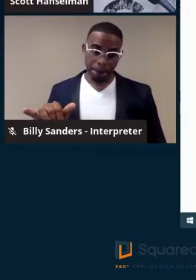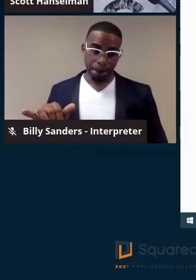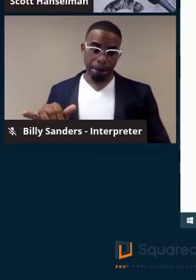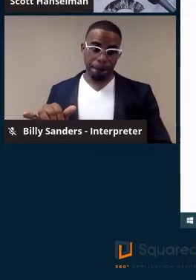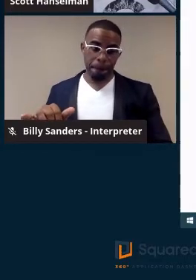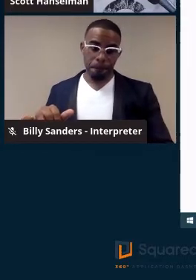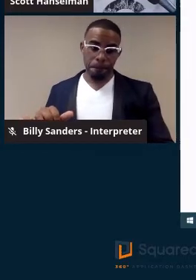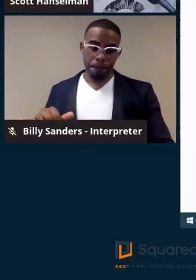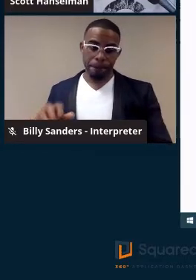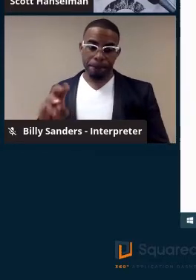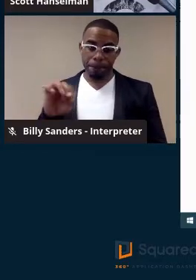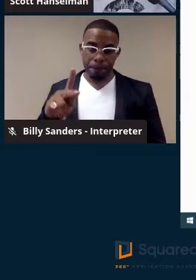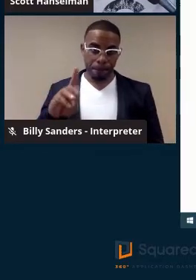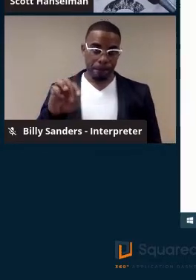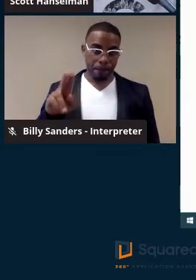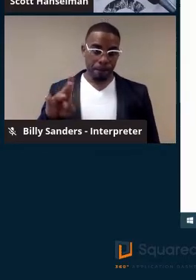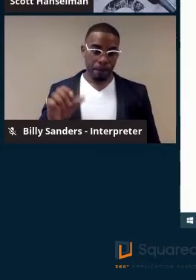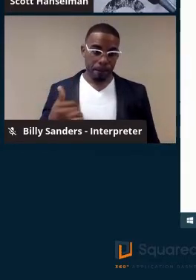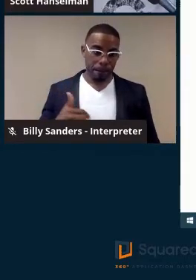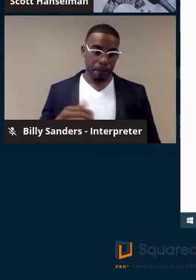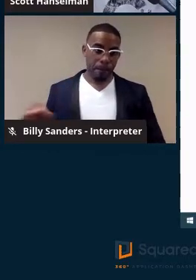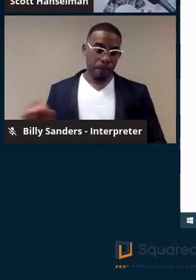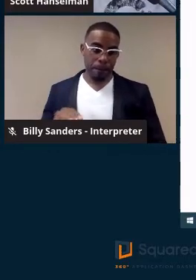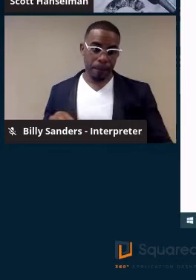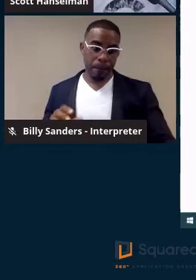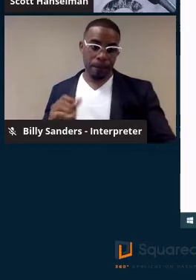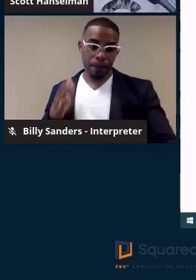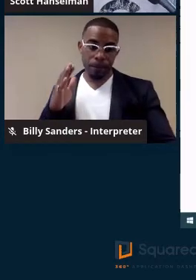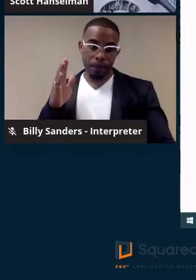Mark Downey and I are moving it to the future.